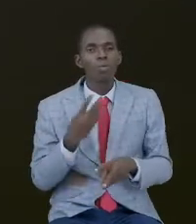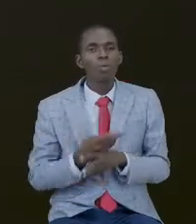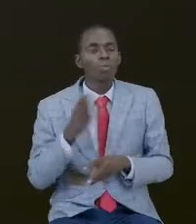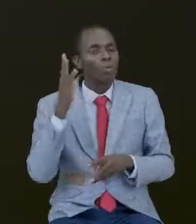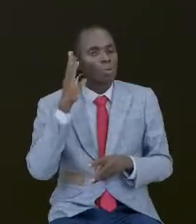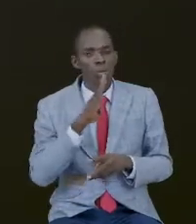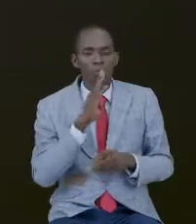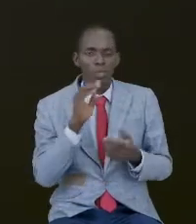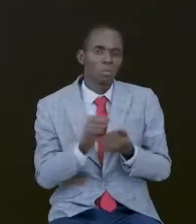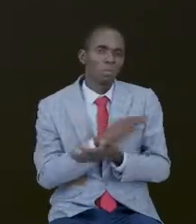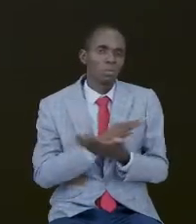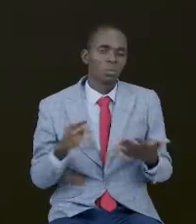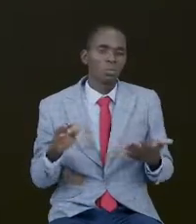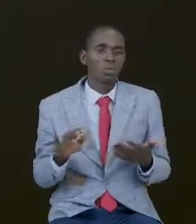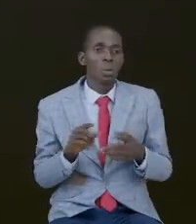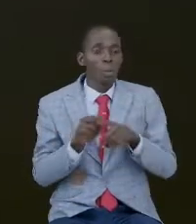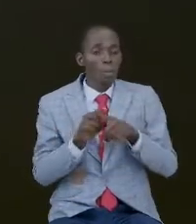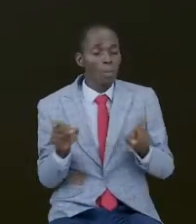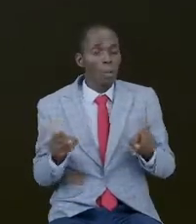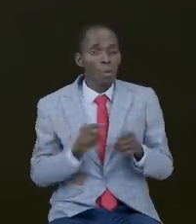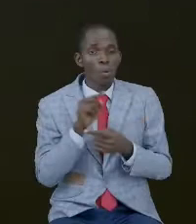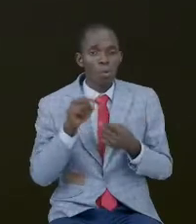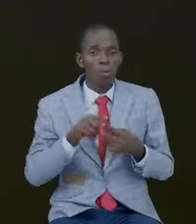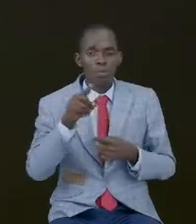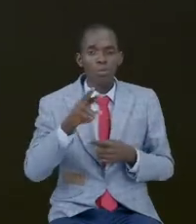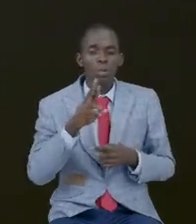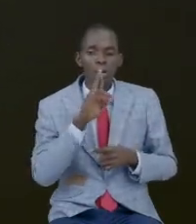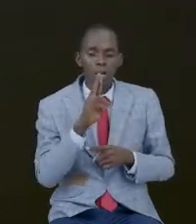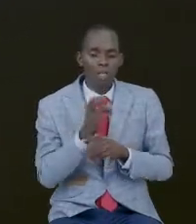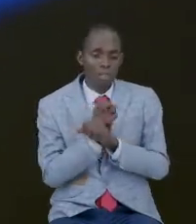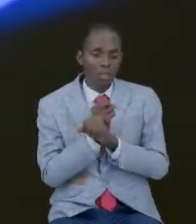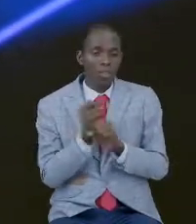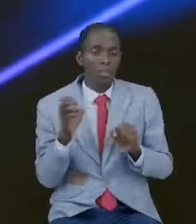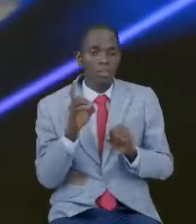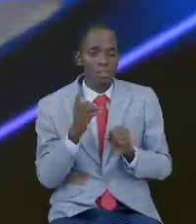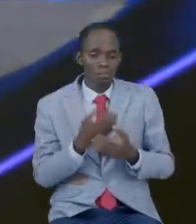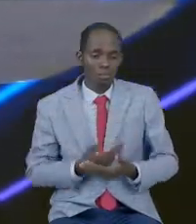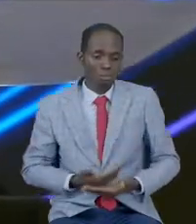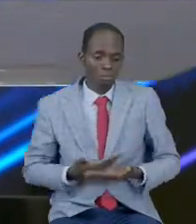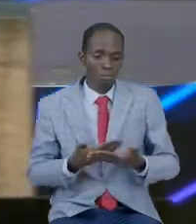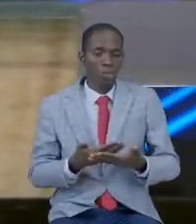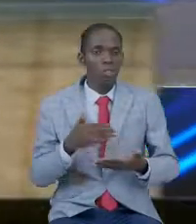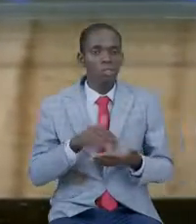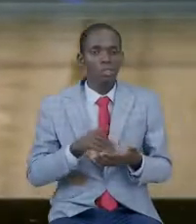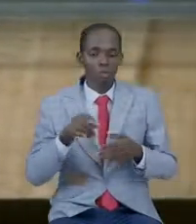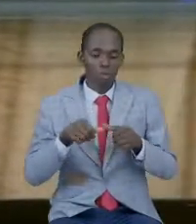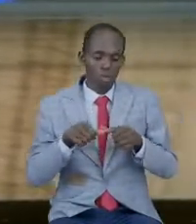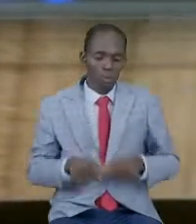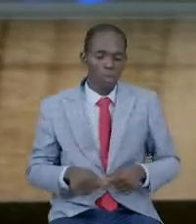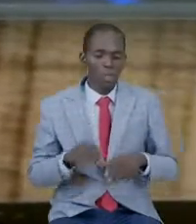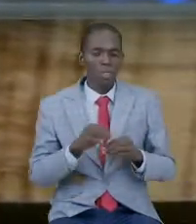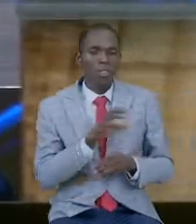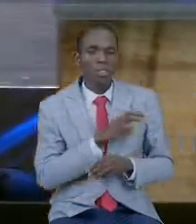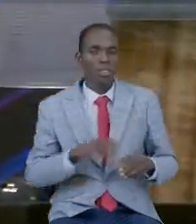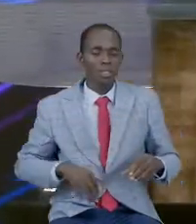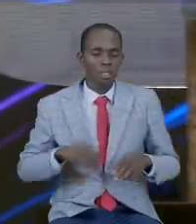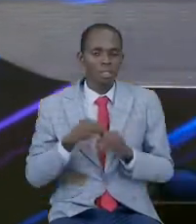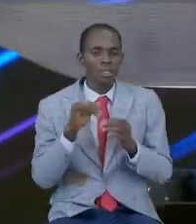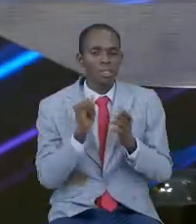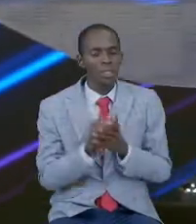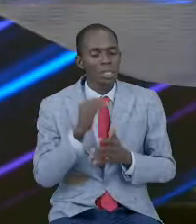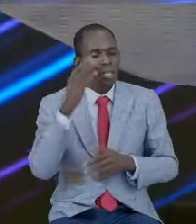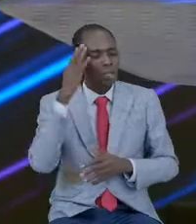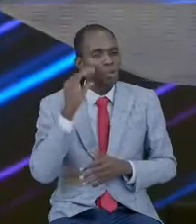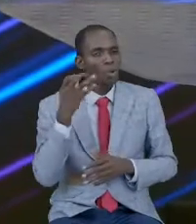away. But when you are born again and you abide in Christ, in that experience of